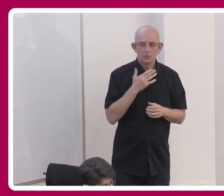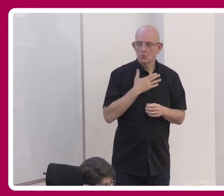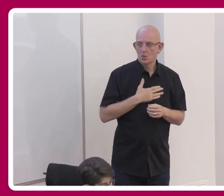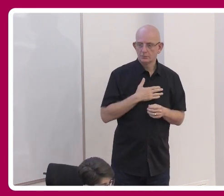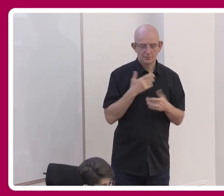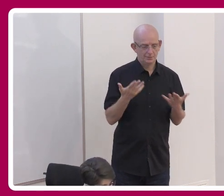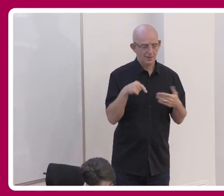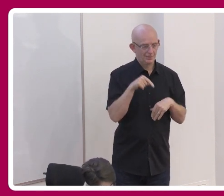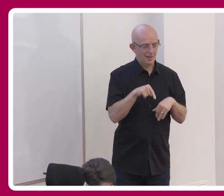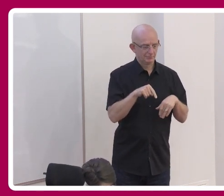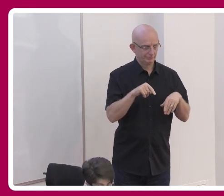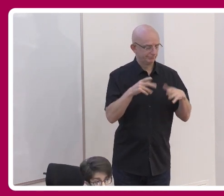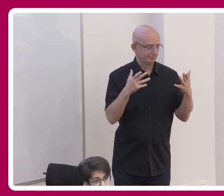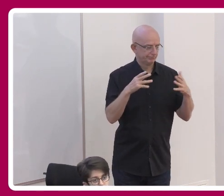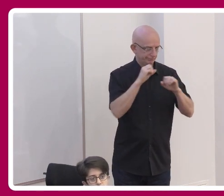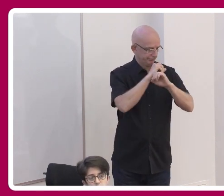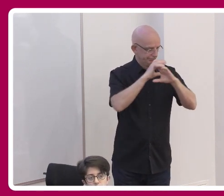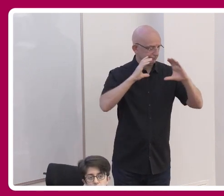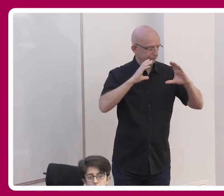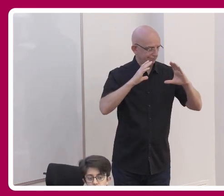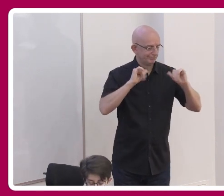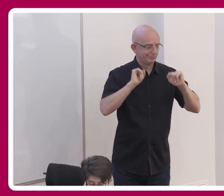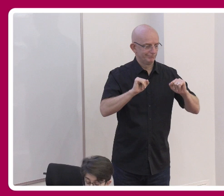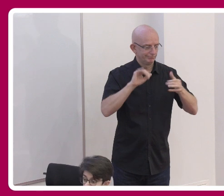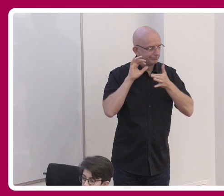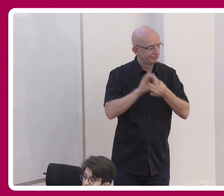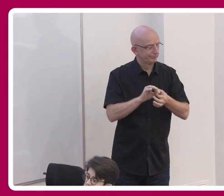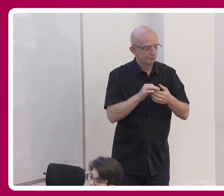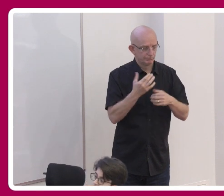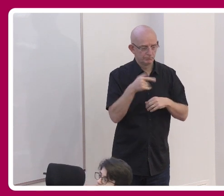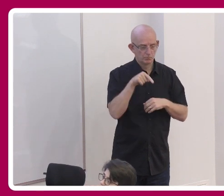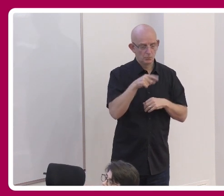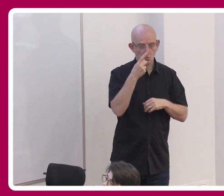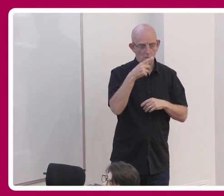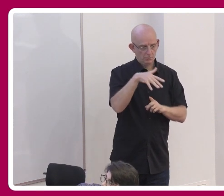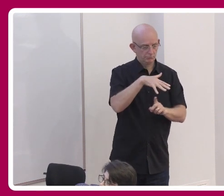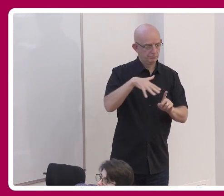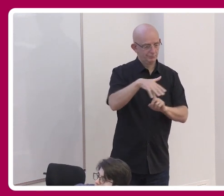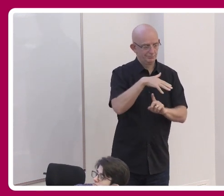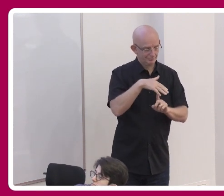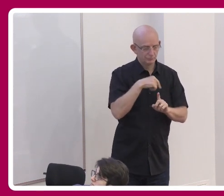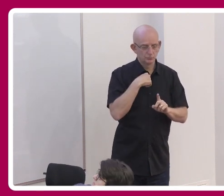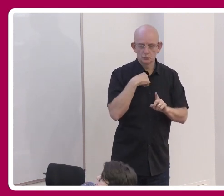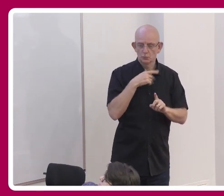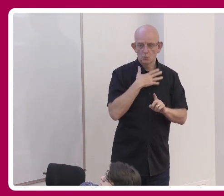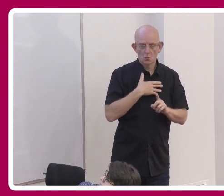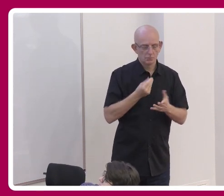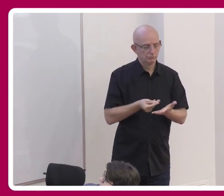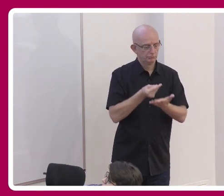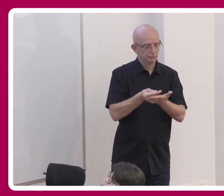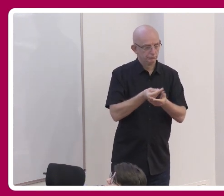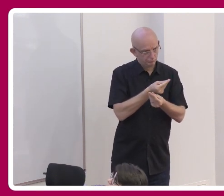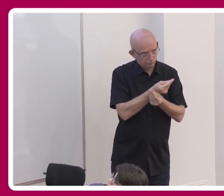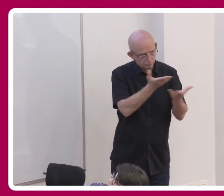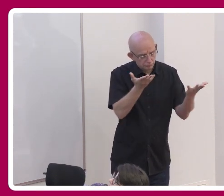I'd like to share research that we've done on shackling or chaining of people with mental health conditions